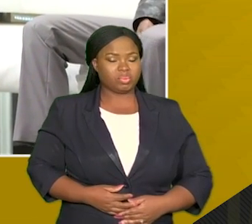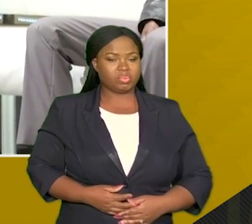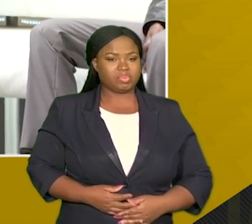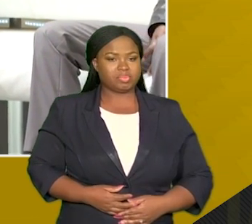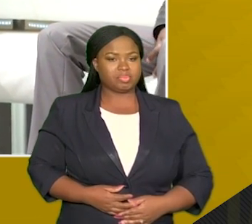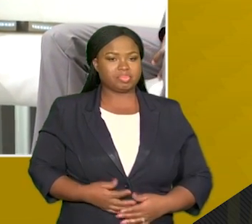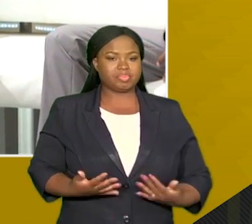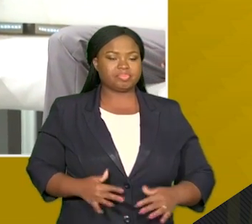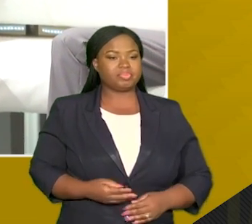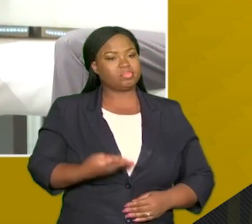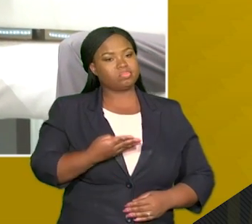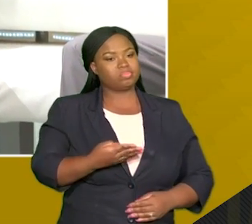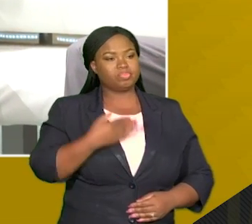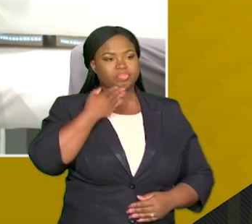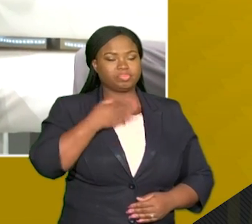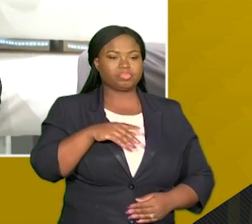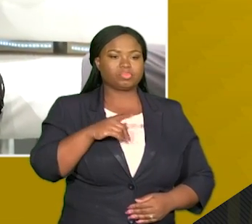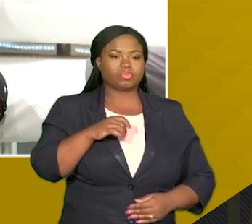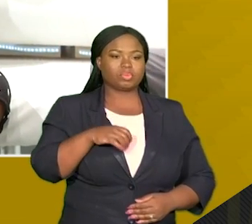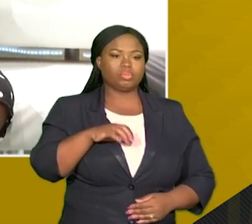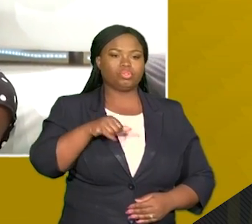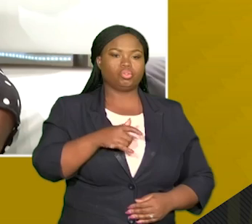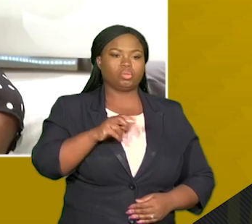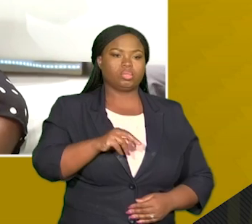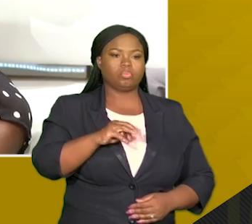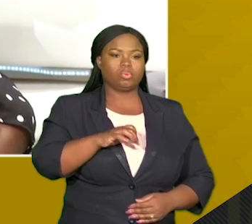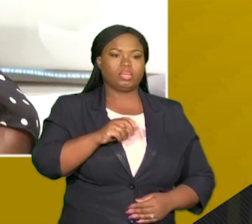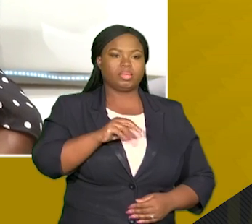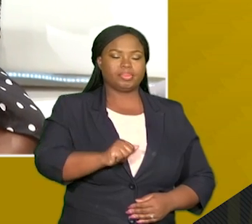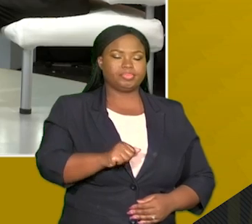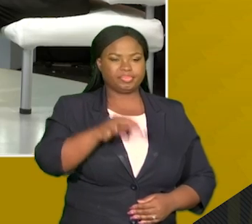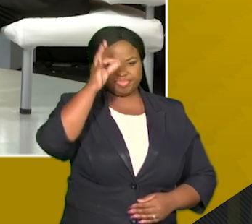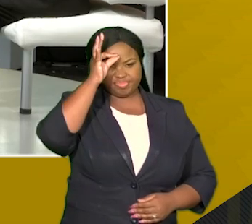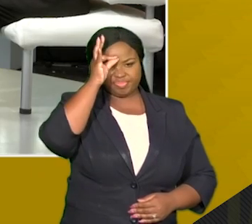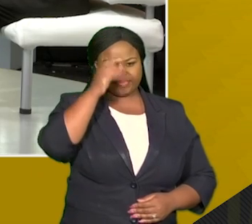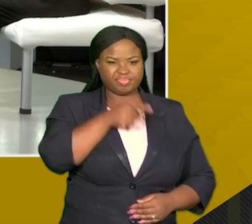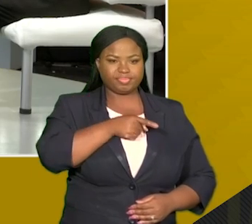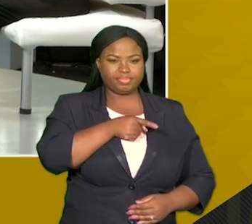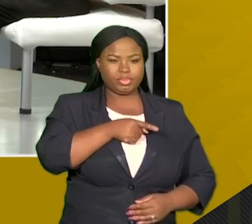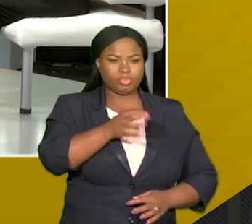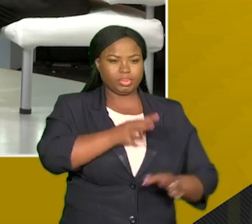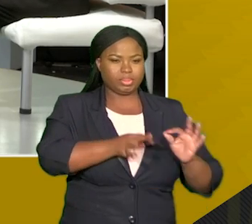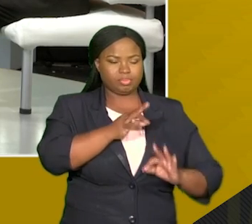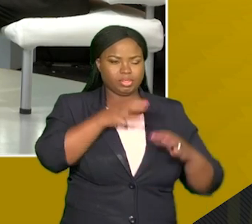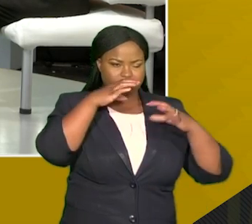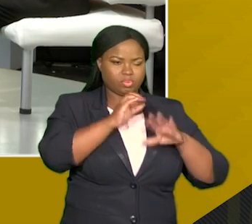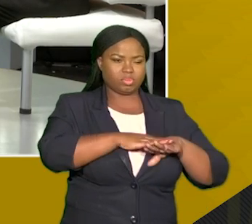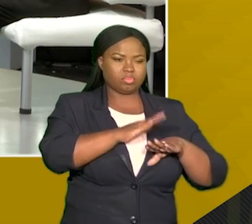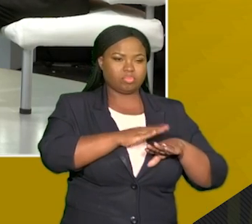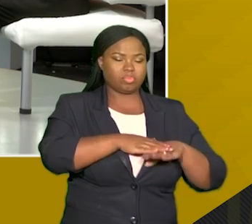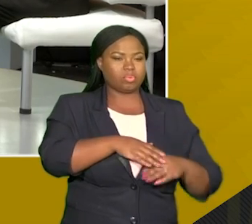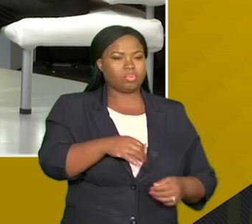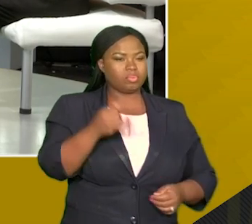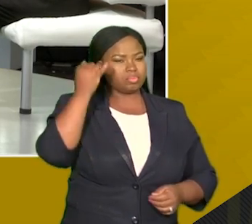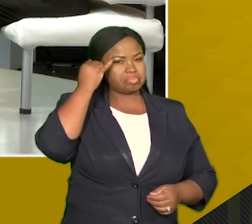as well. We do have amaguests wethu. We do have Constable John Mukwena oyiphoyisa esazogxila kakhulu kuyena sizwe ukuthi uthini umbono